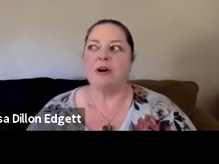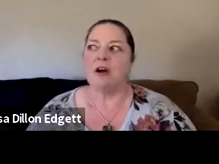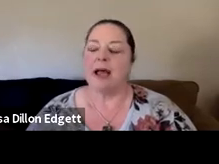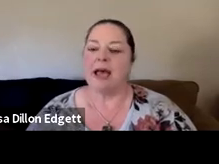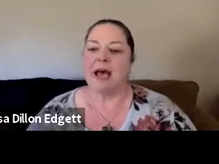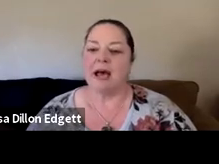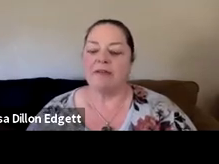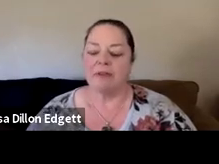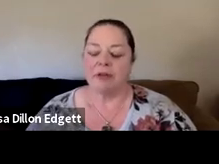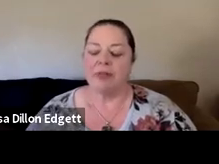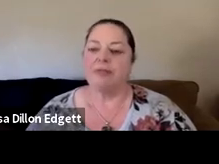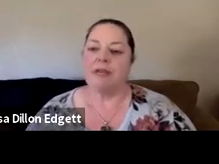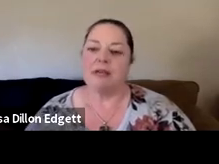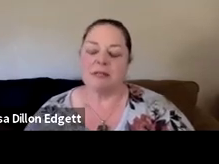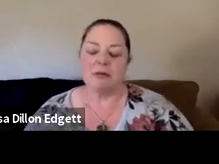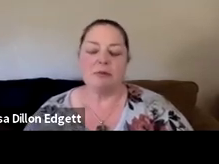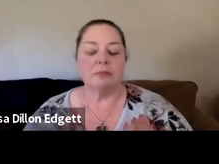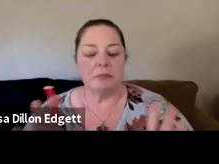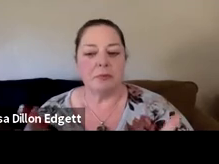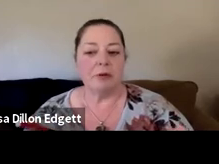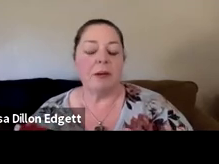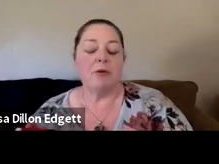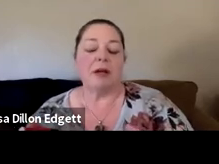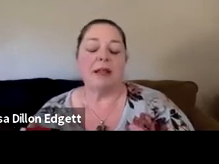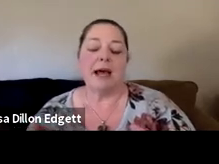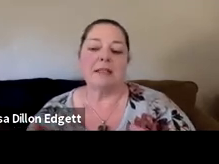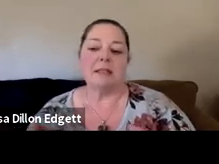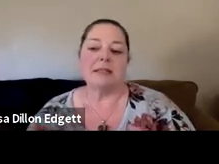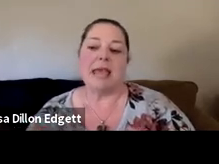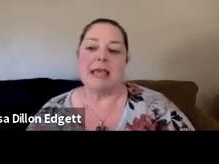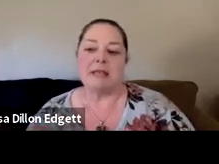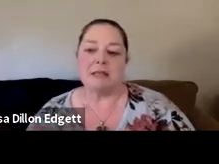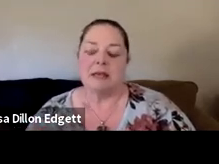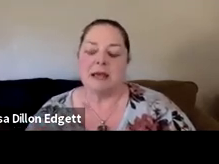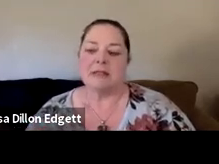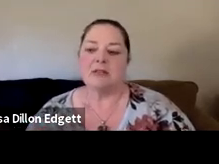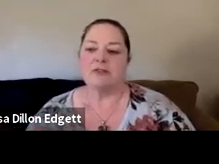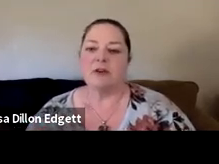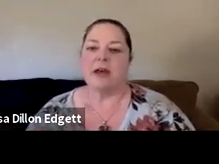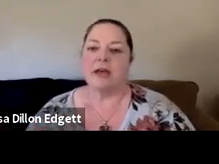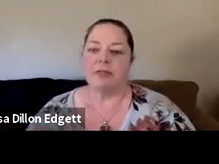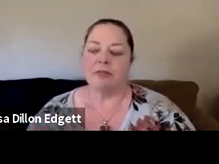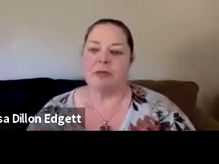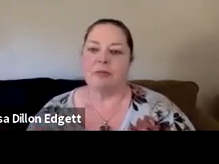So far I have 3. So remember, a class is 8. And so